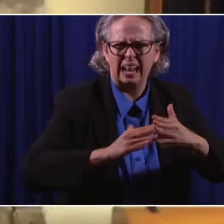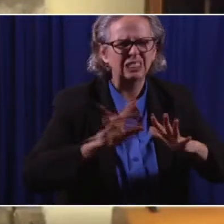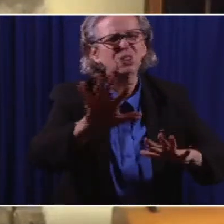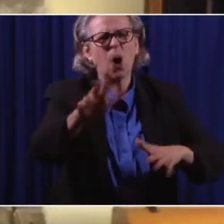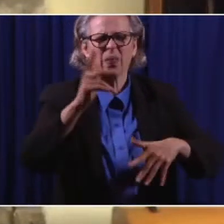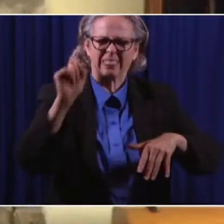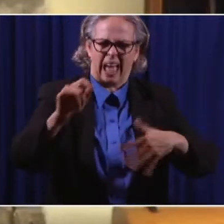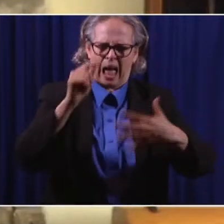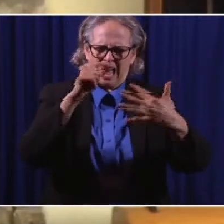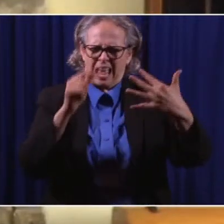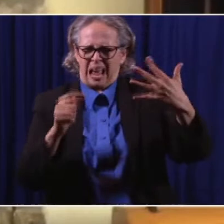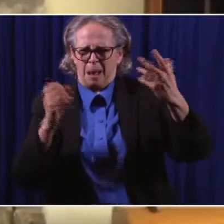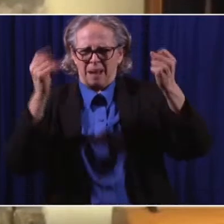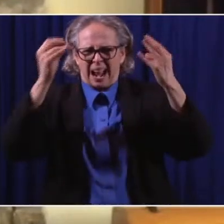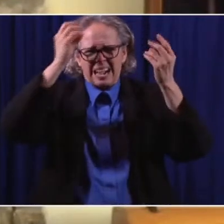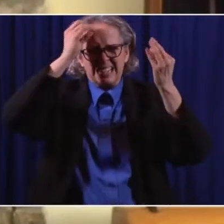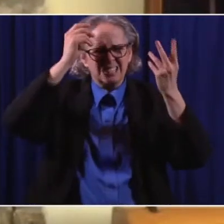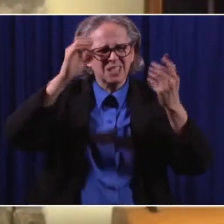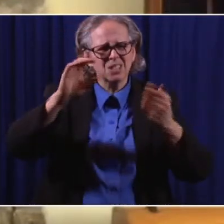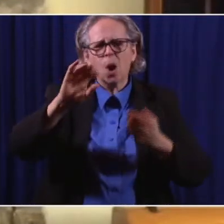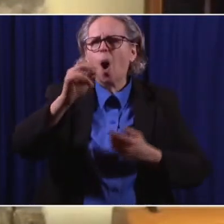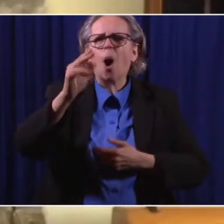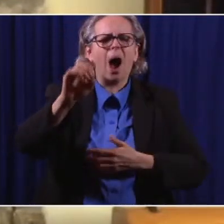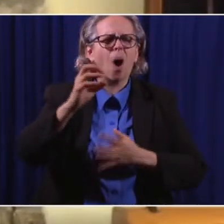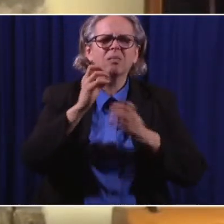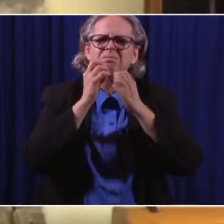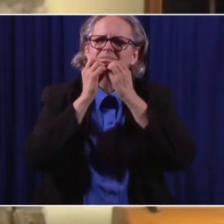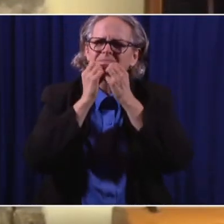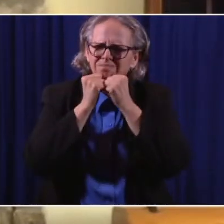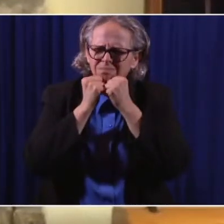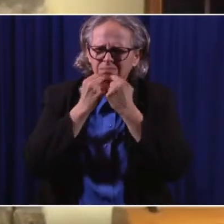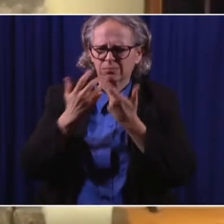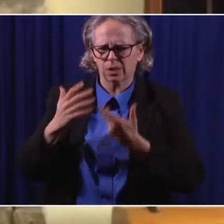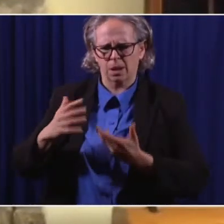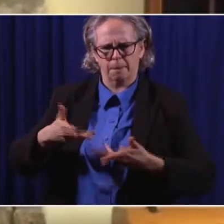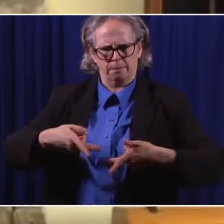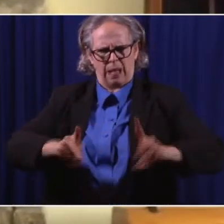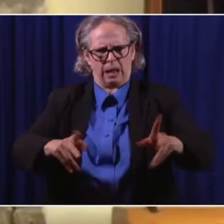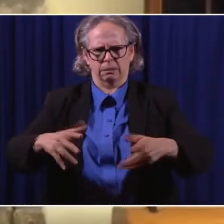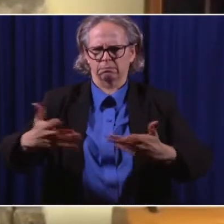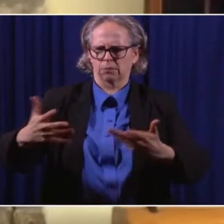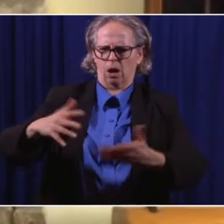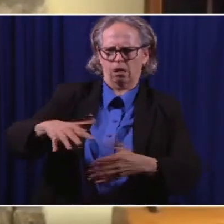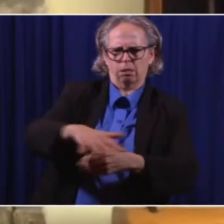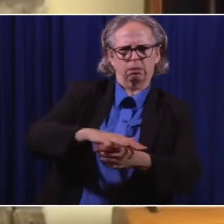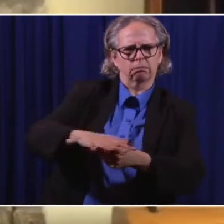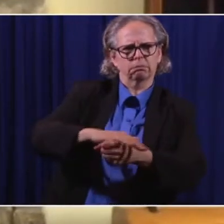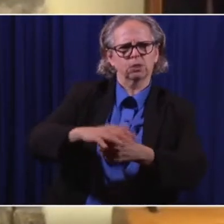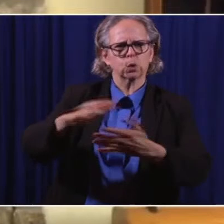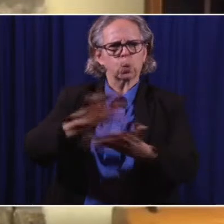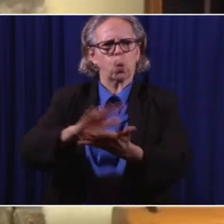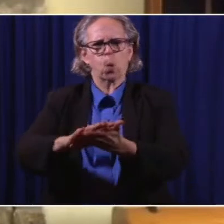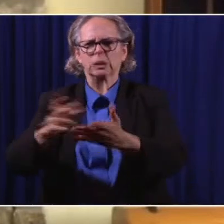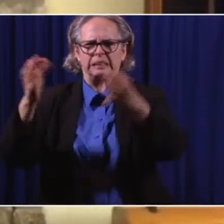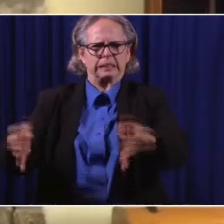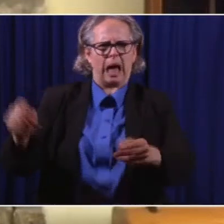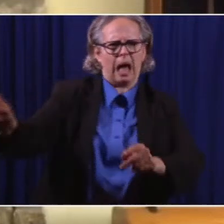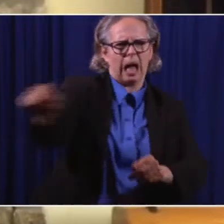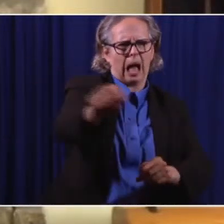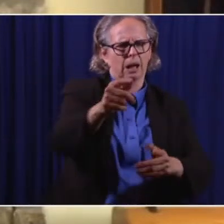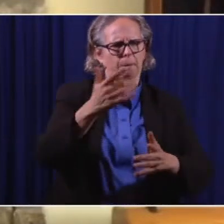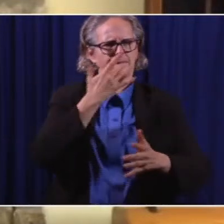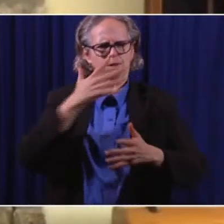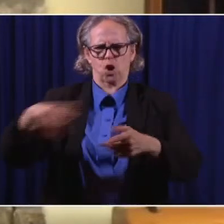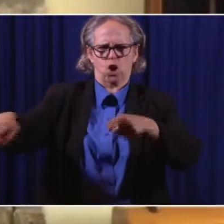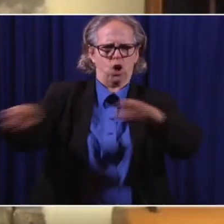schools and parents making these decisions. But I'm bothered as the governor, frankly,